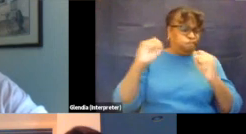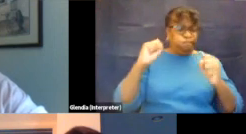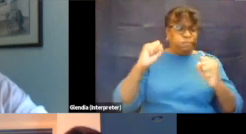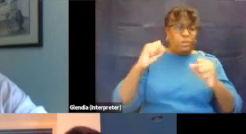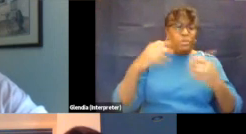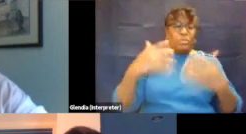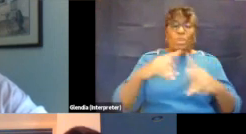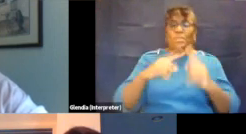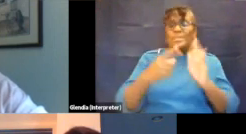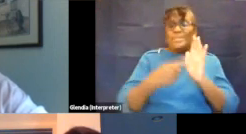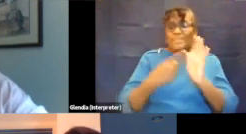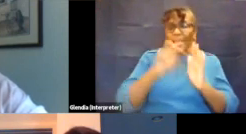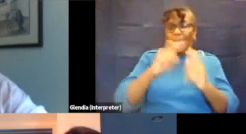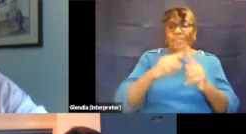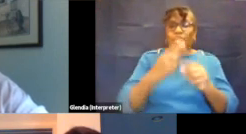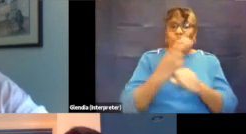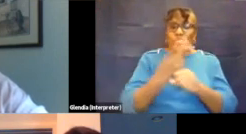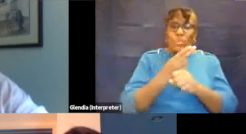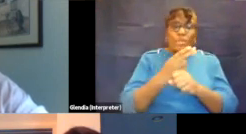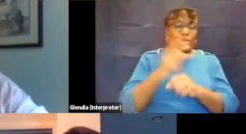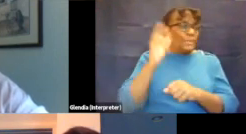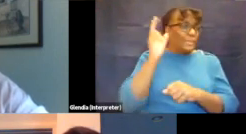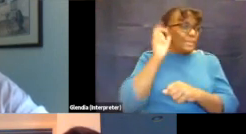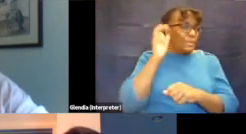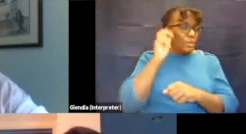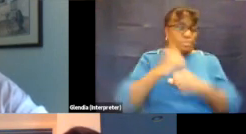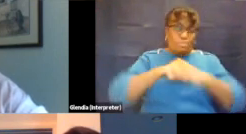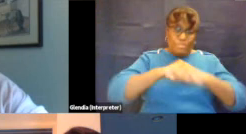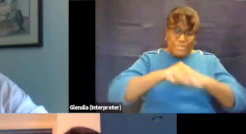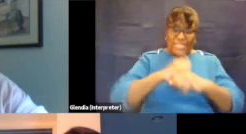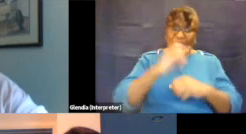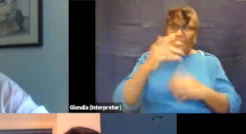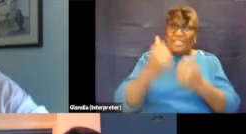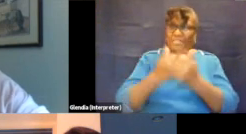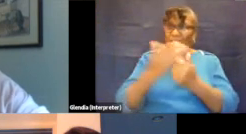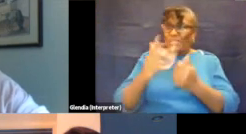child might need to be wearing hearing protection if the event is too loud.